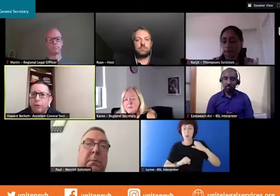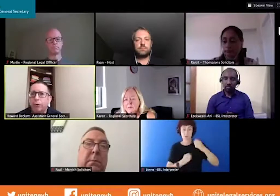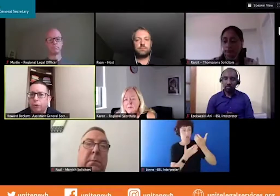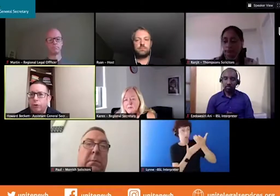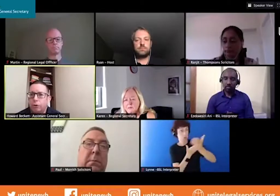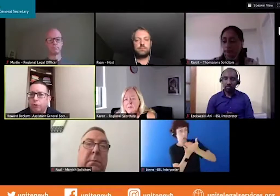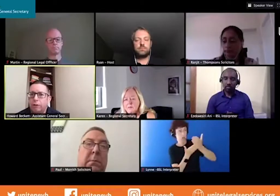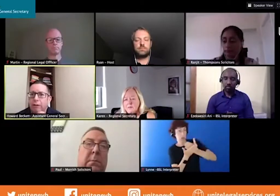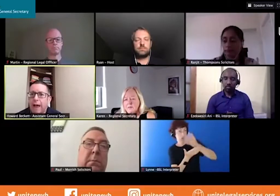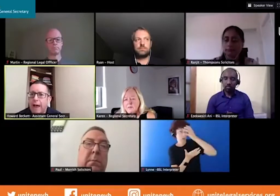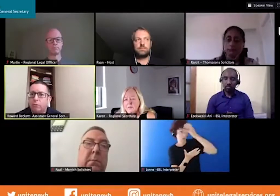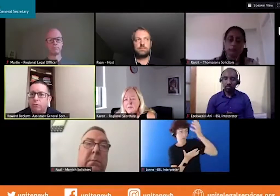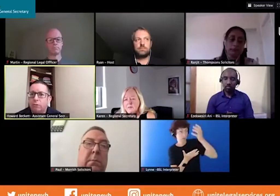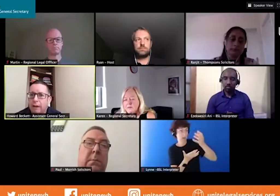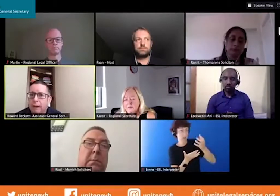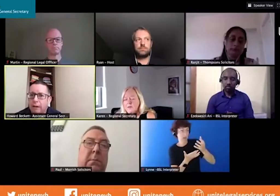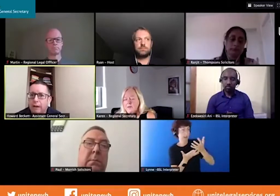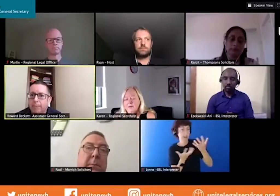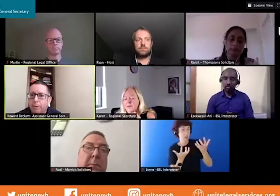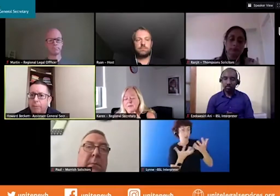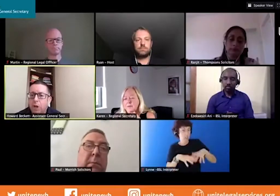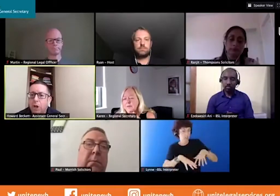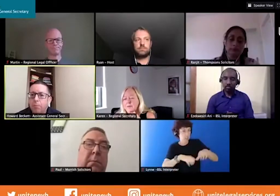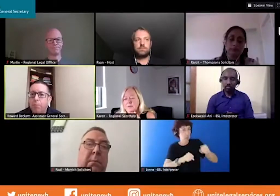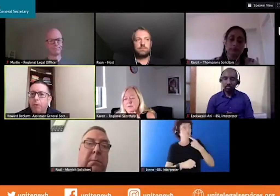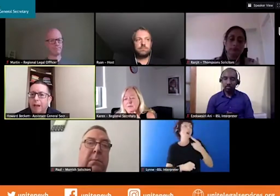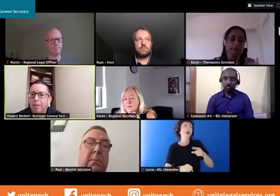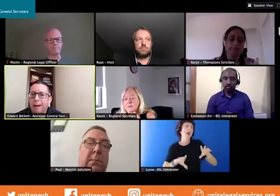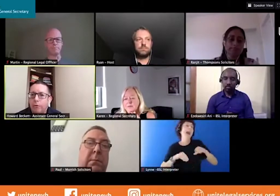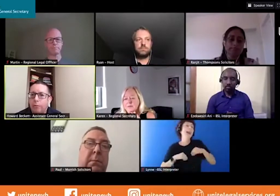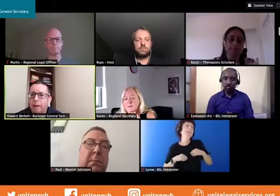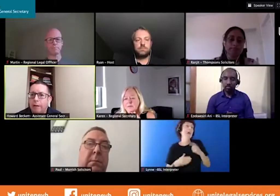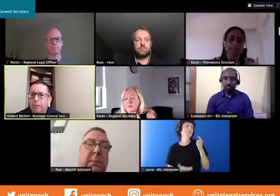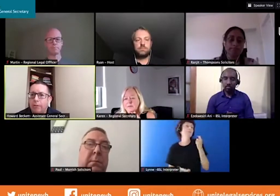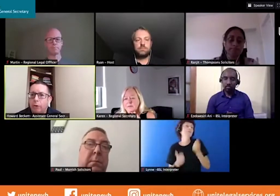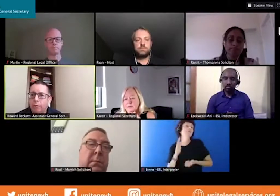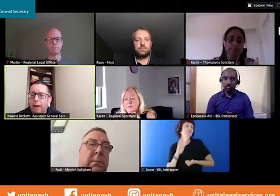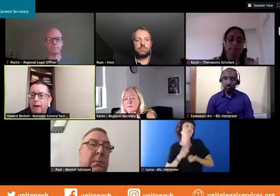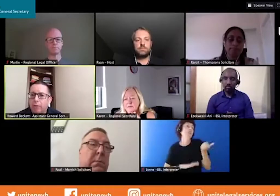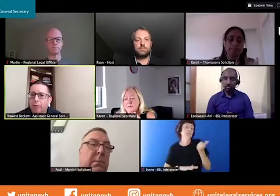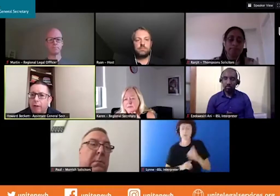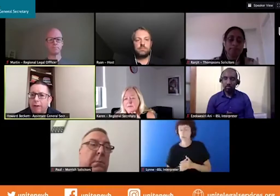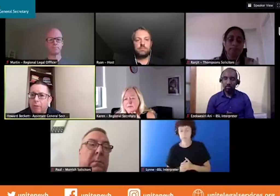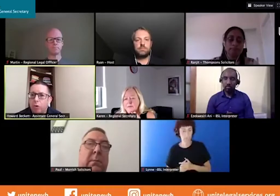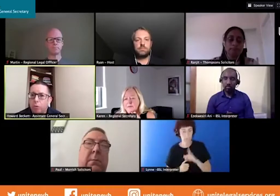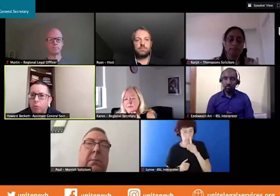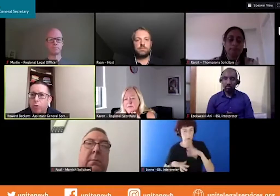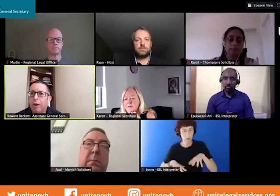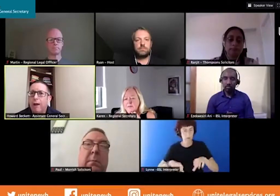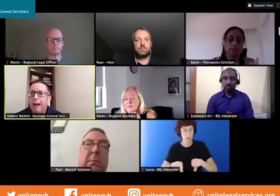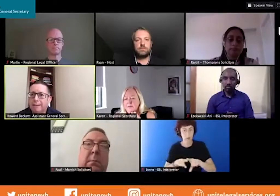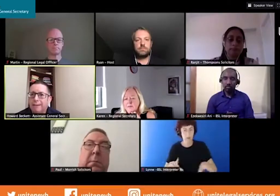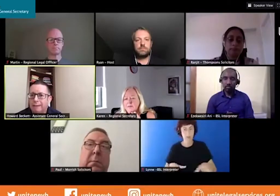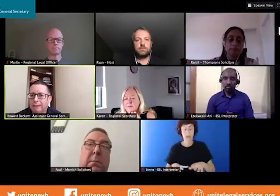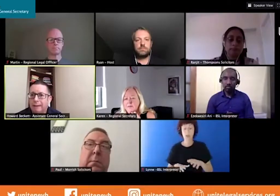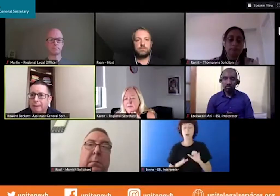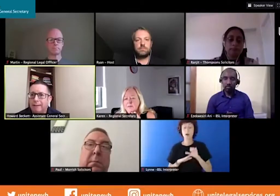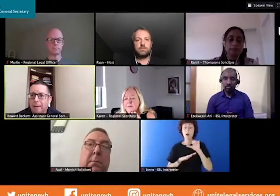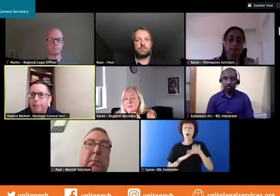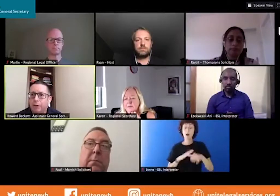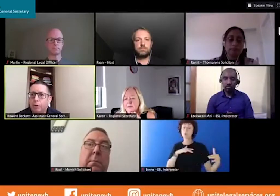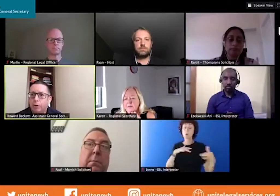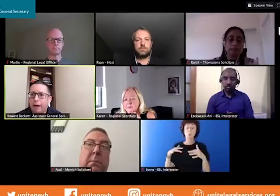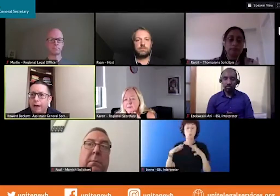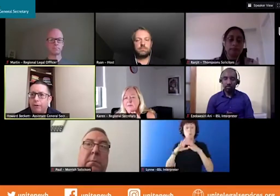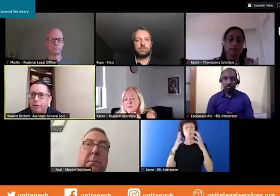don't accept them. People came back from 1945, from the Second World War, and didn't accept that they wouldn't have a